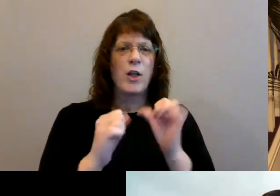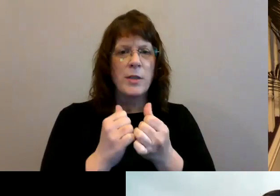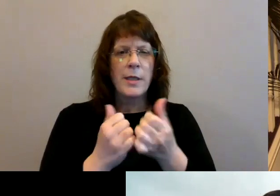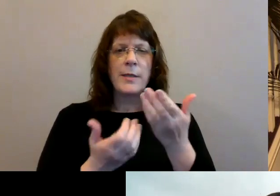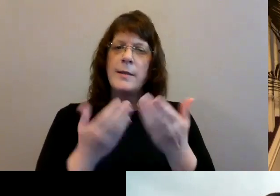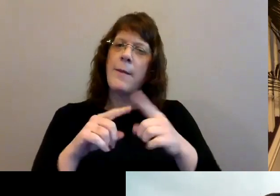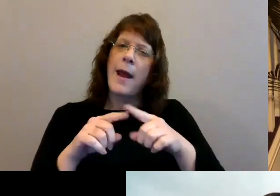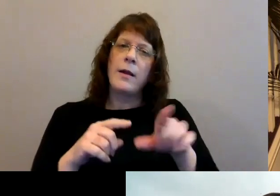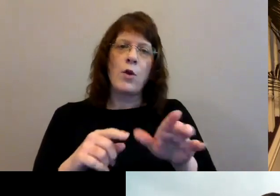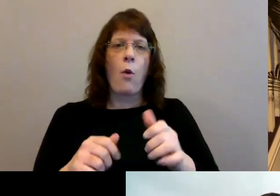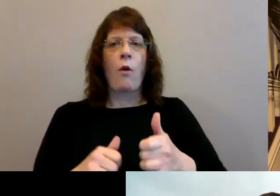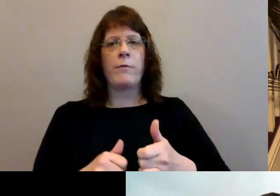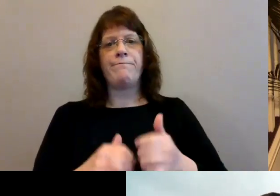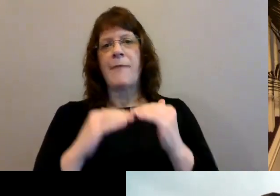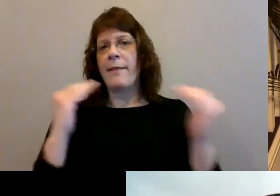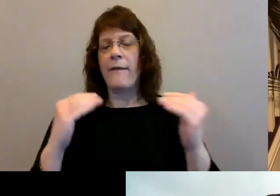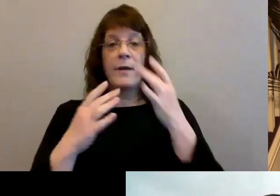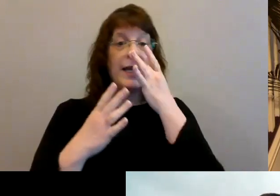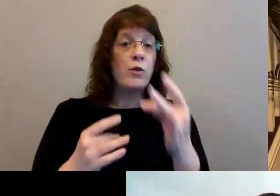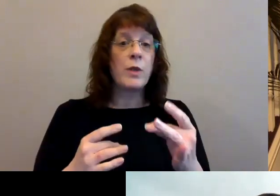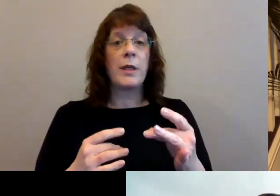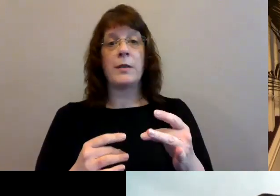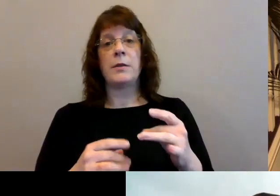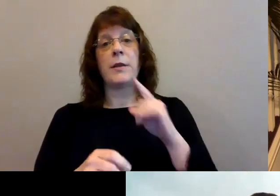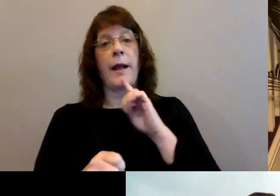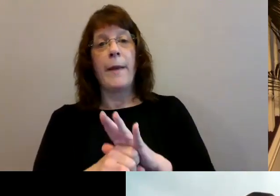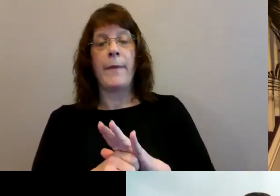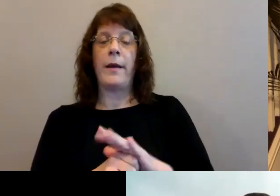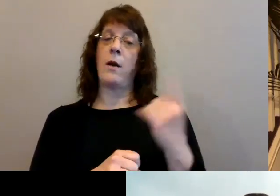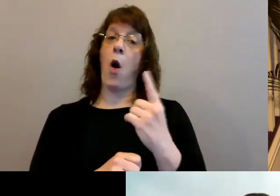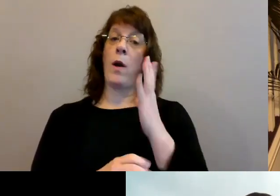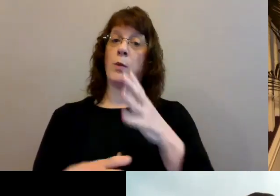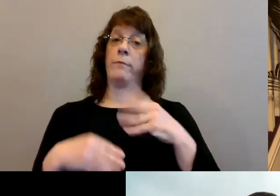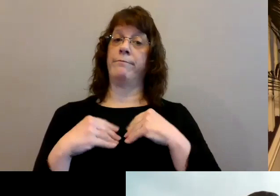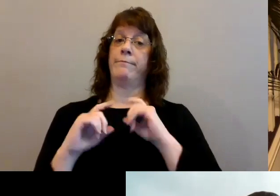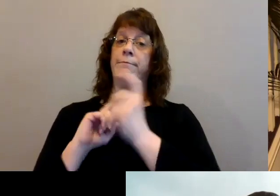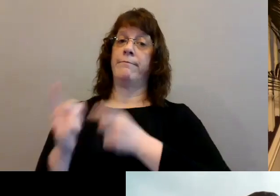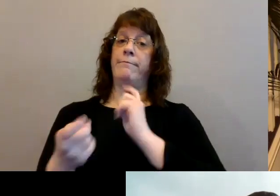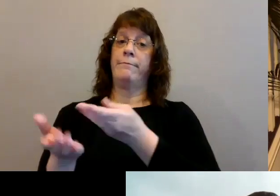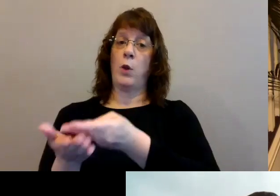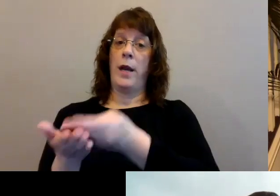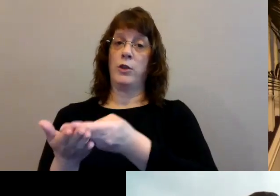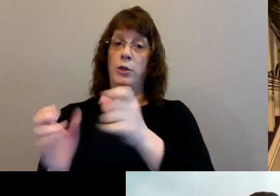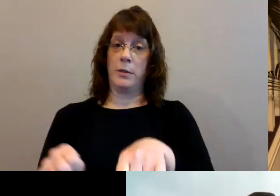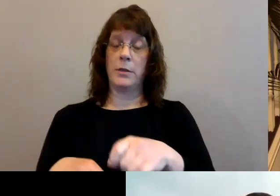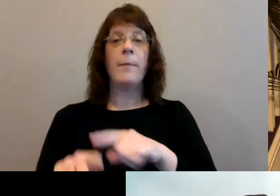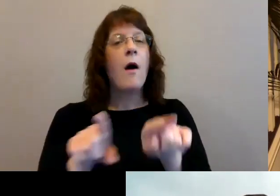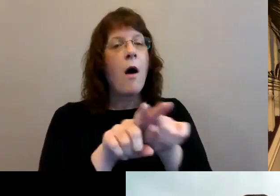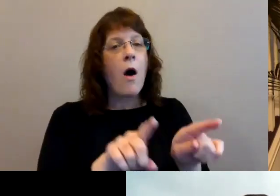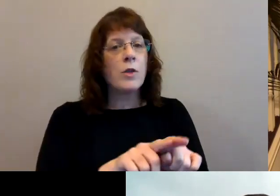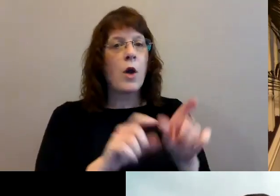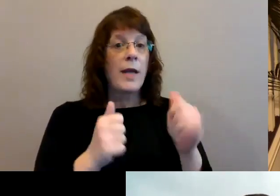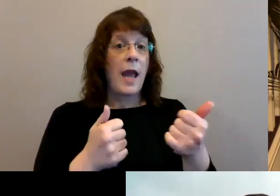interest and commitment, I mean, they will always take donations. But you could also look for